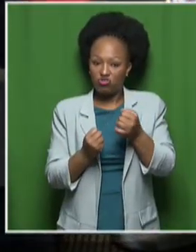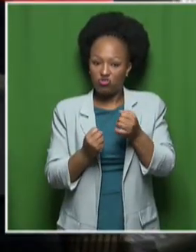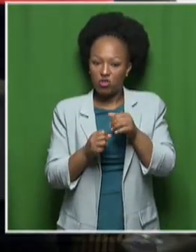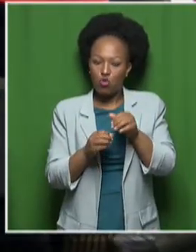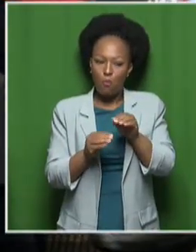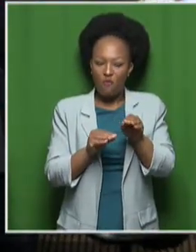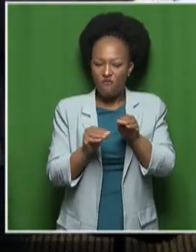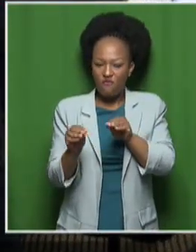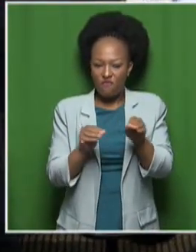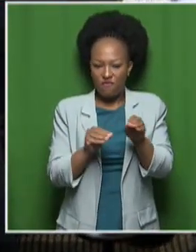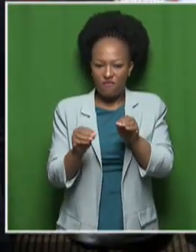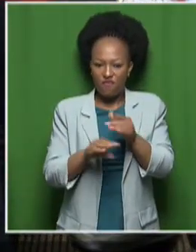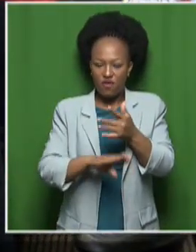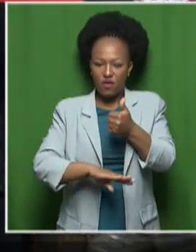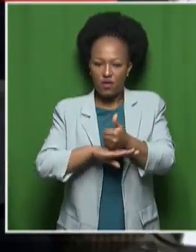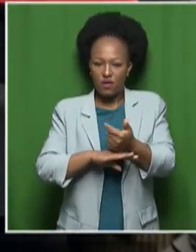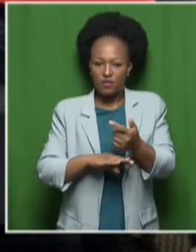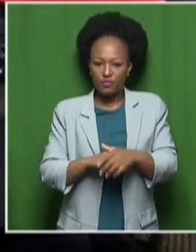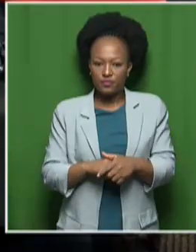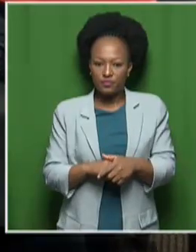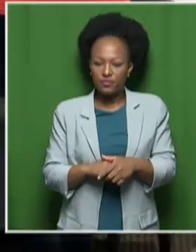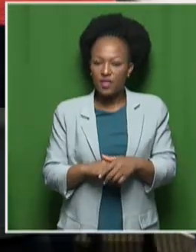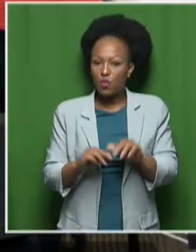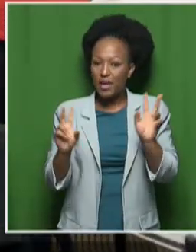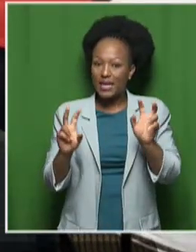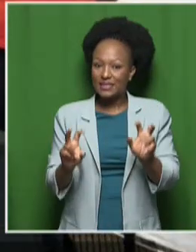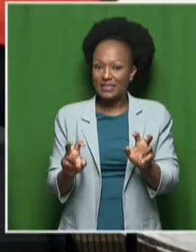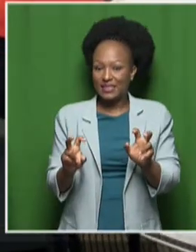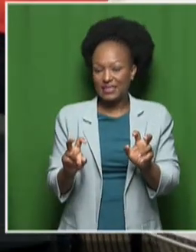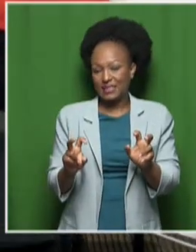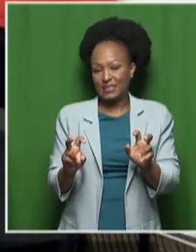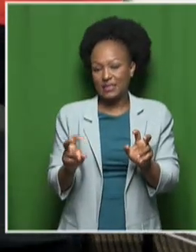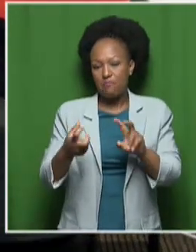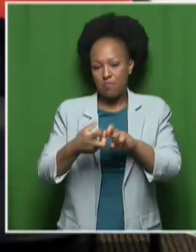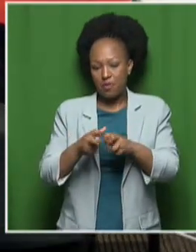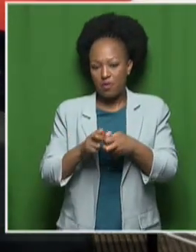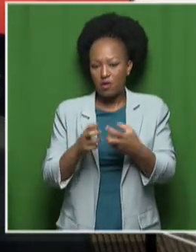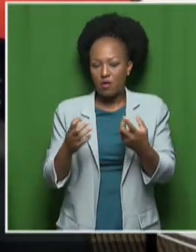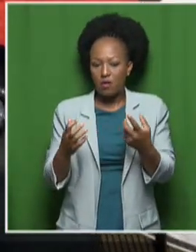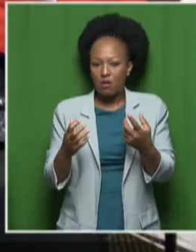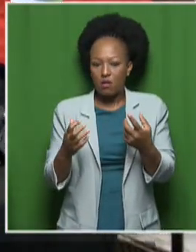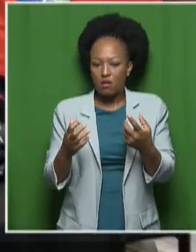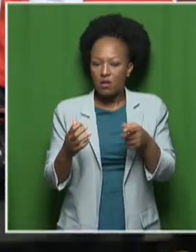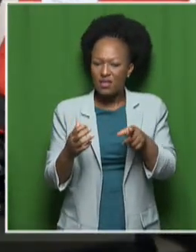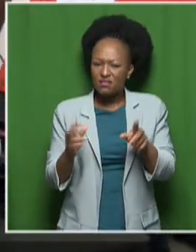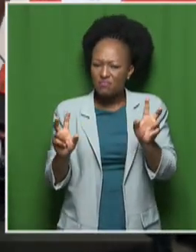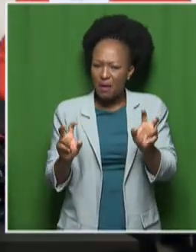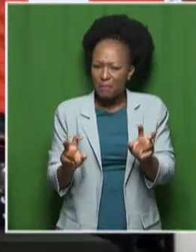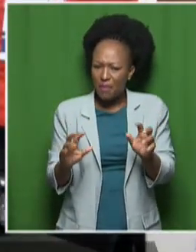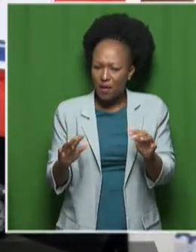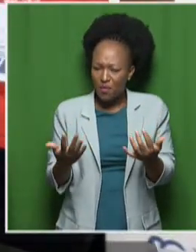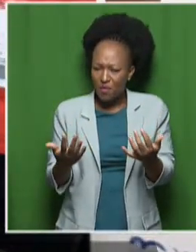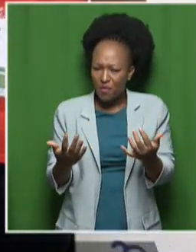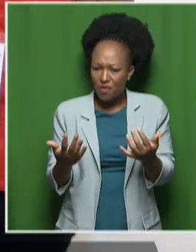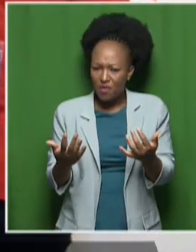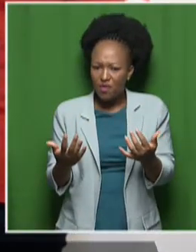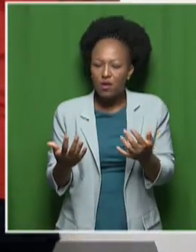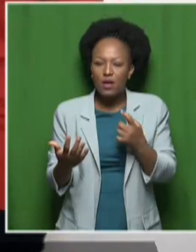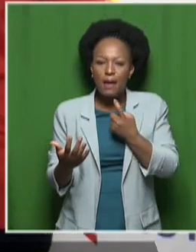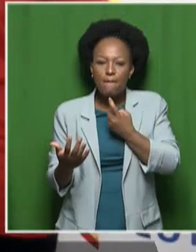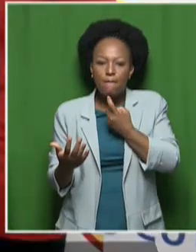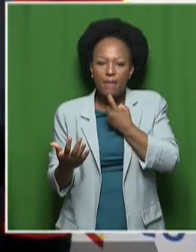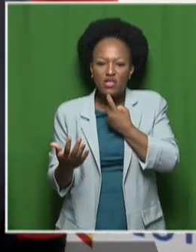would. And with our energy challenges as we close this off, how is this powered? Currently, it has 2